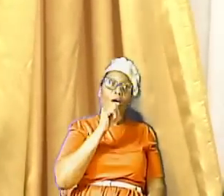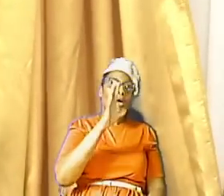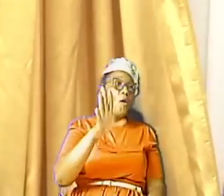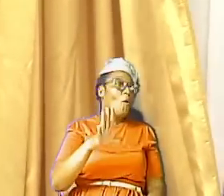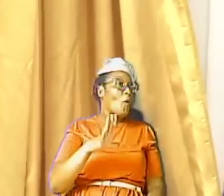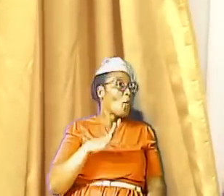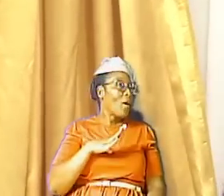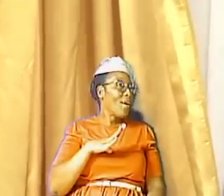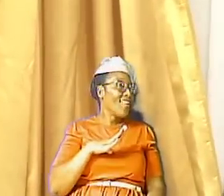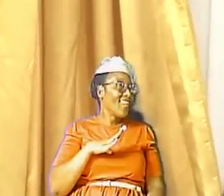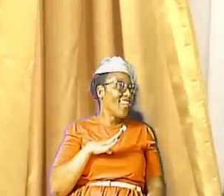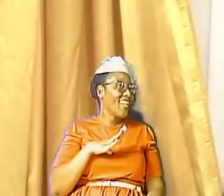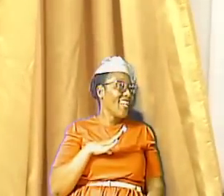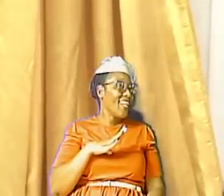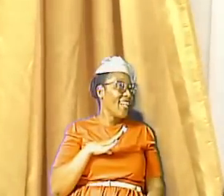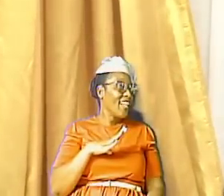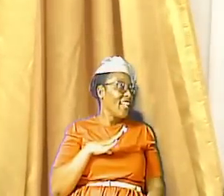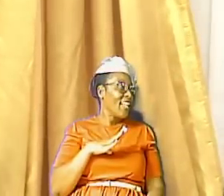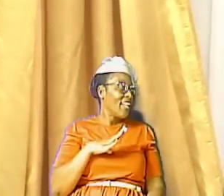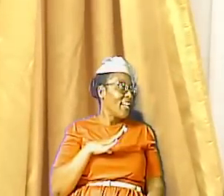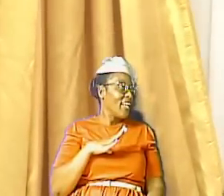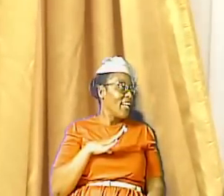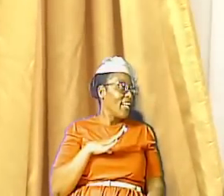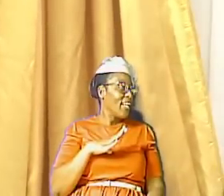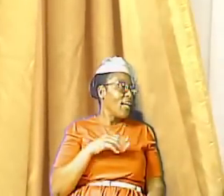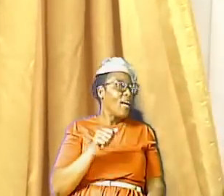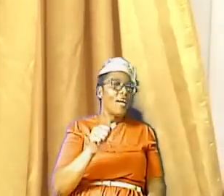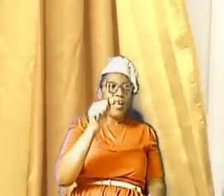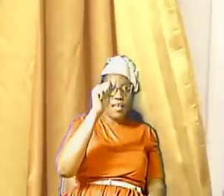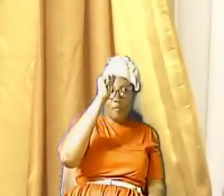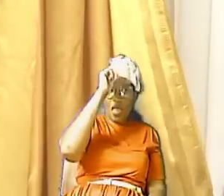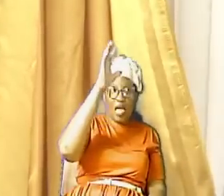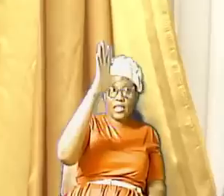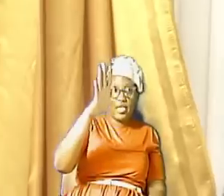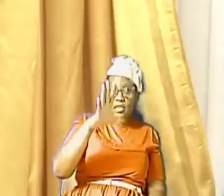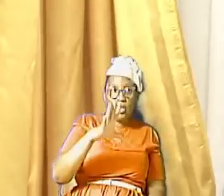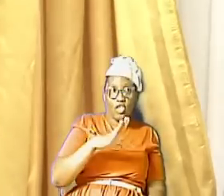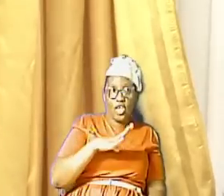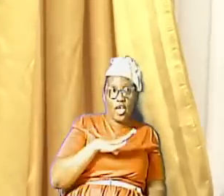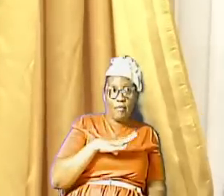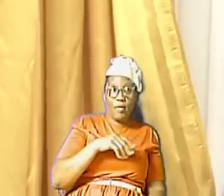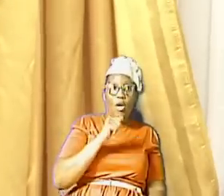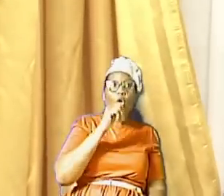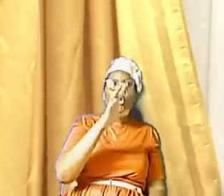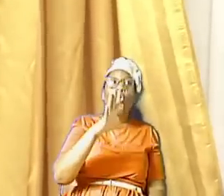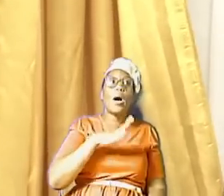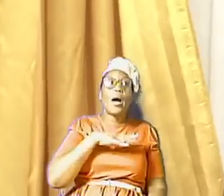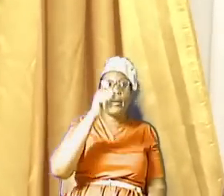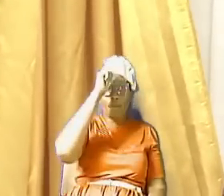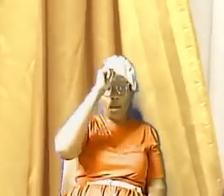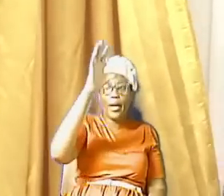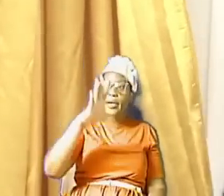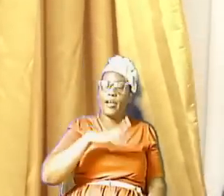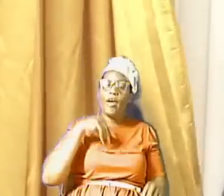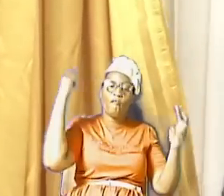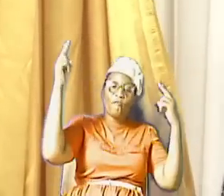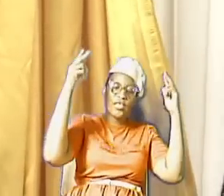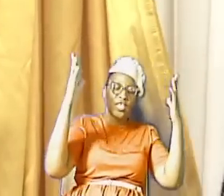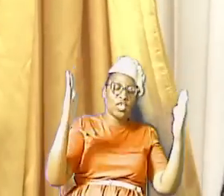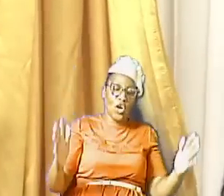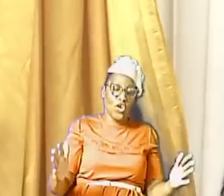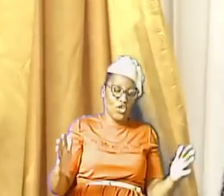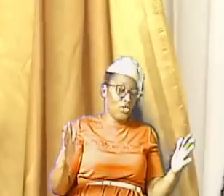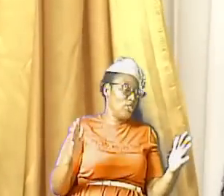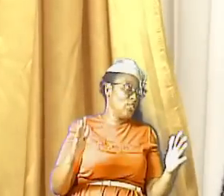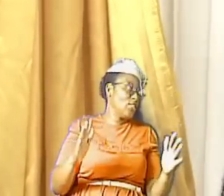Brittany Dixon, Sharonar Richardson, Honif Davis, Sophia Campbell,